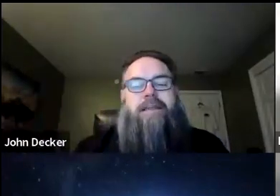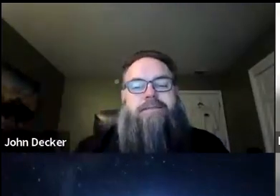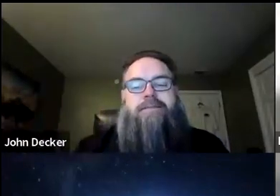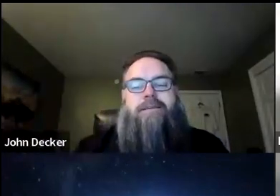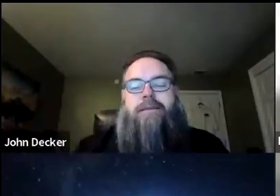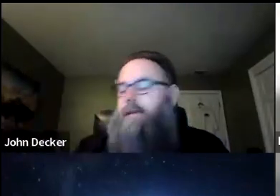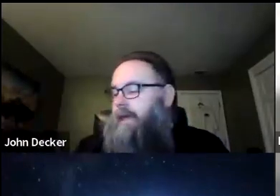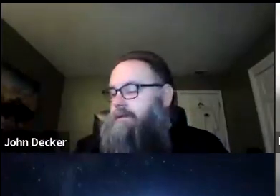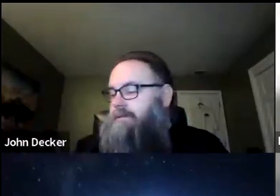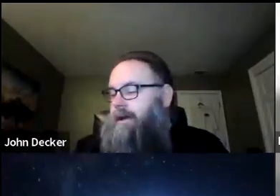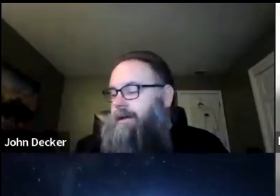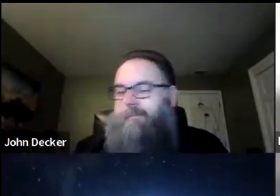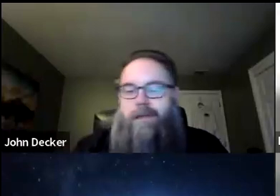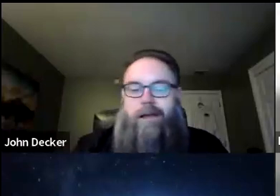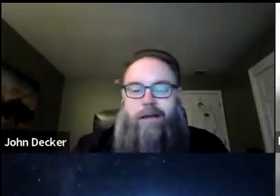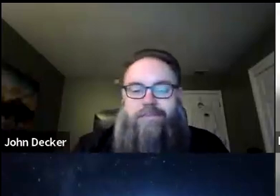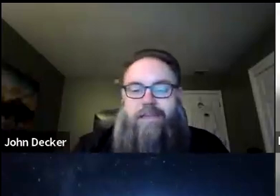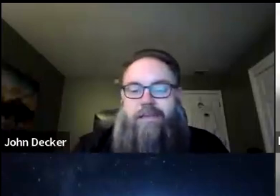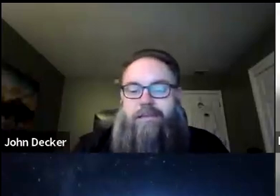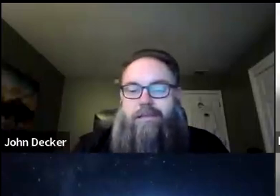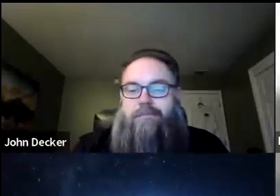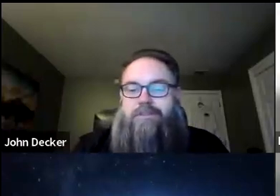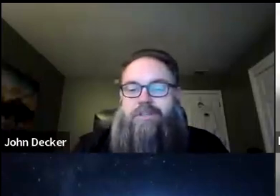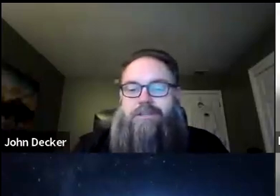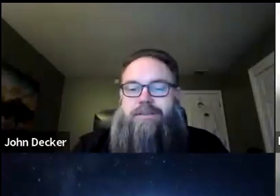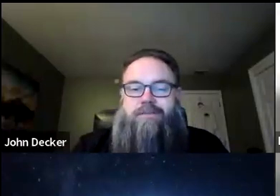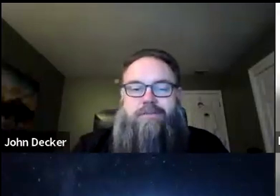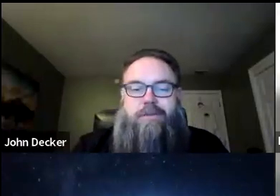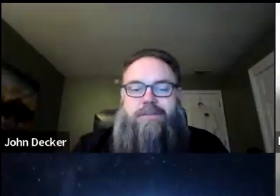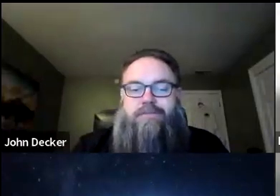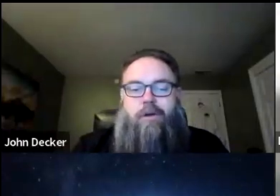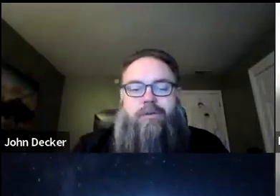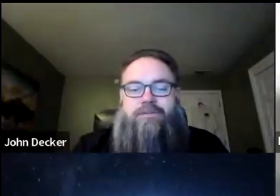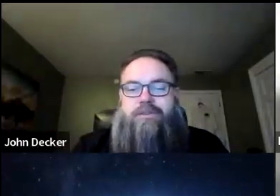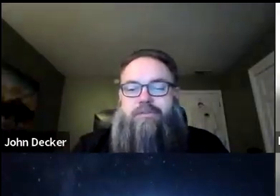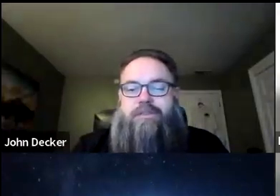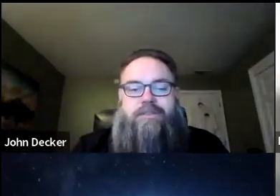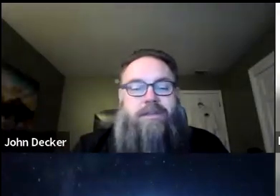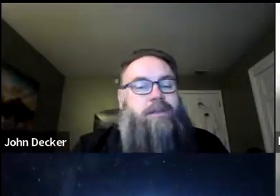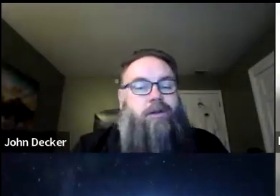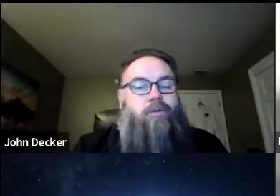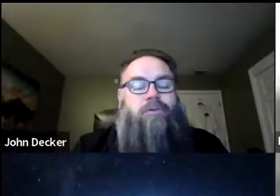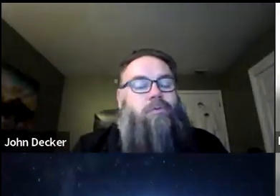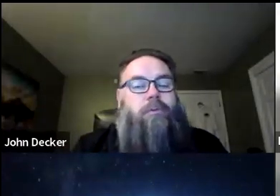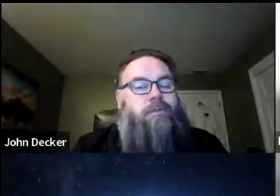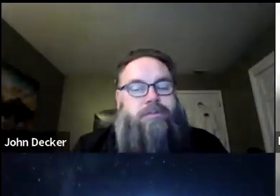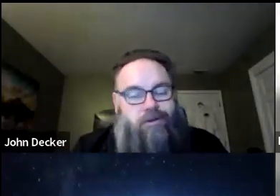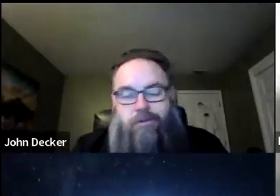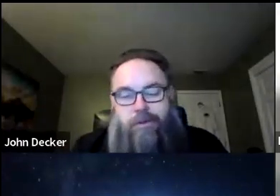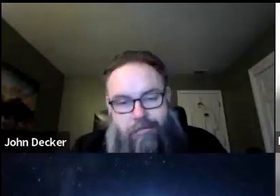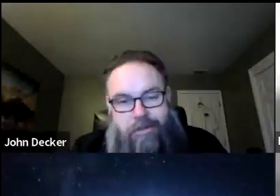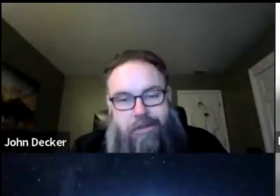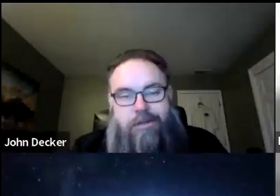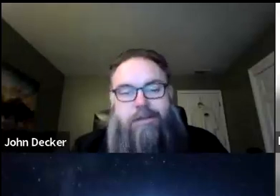locked settings. And I will say the genesis, or at least for our regional center with this, and Carol would remember this,